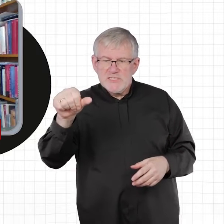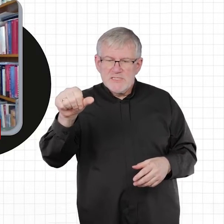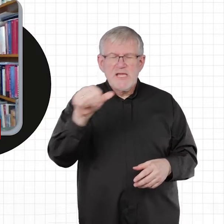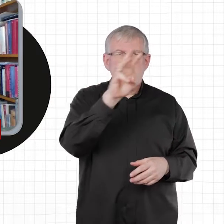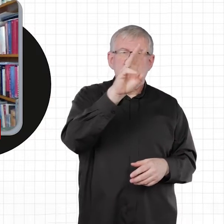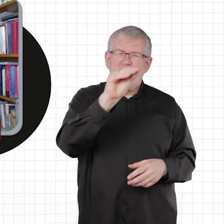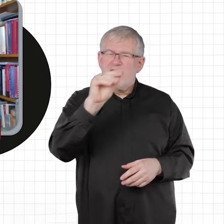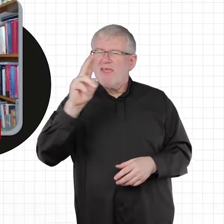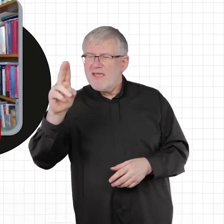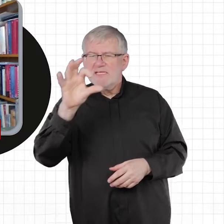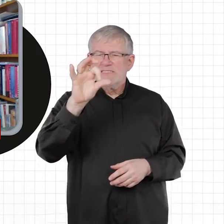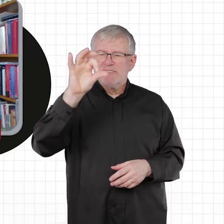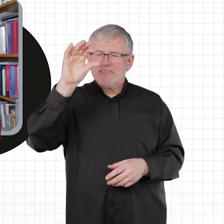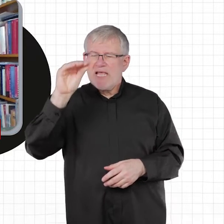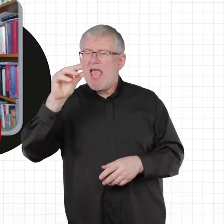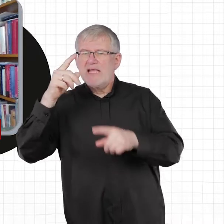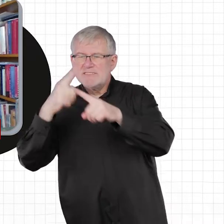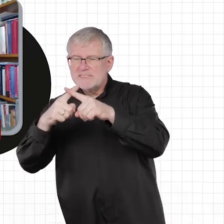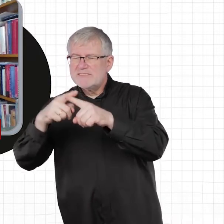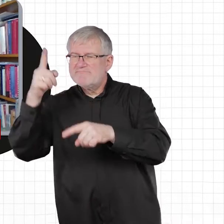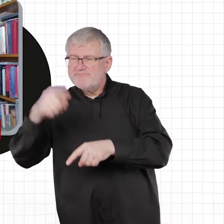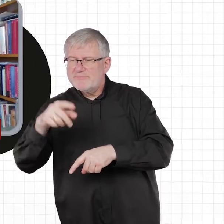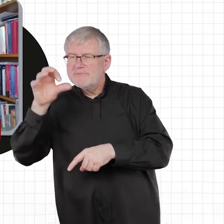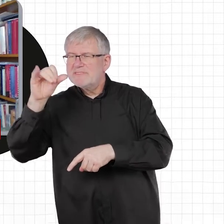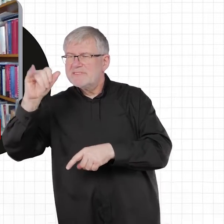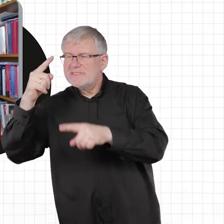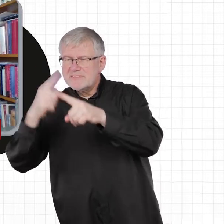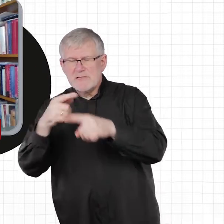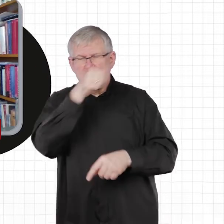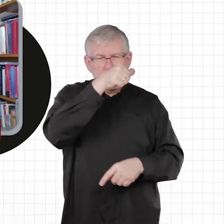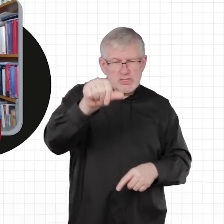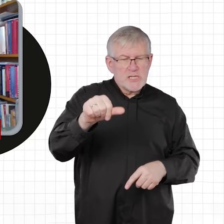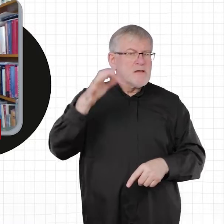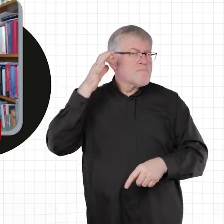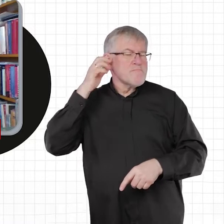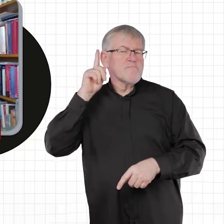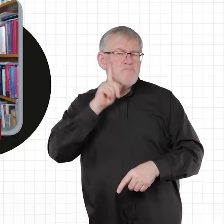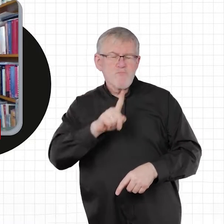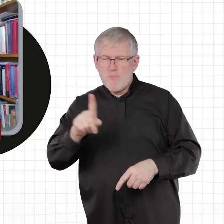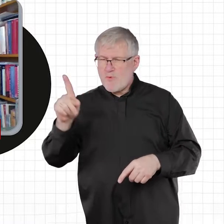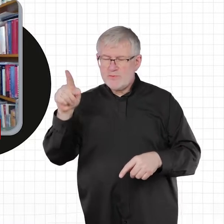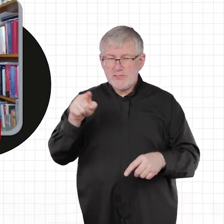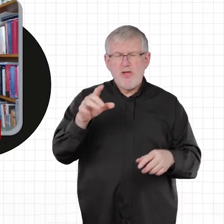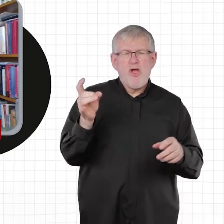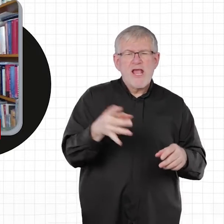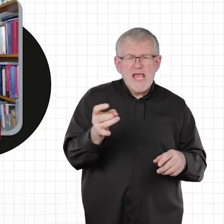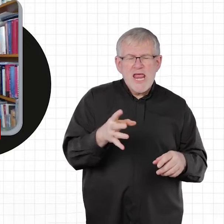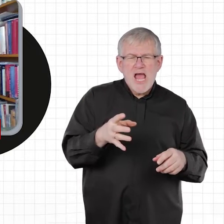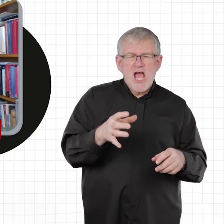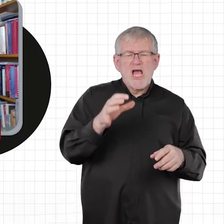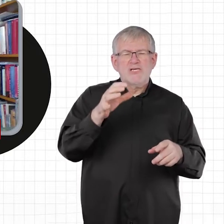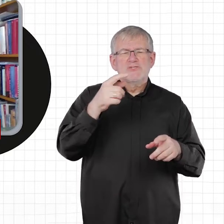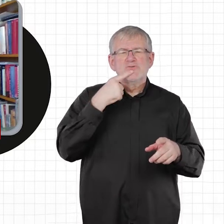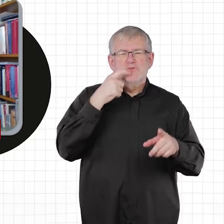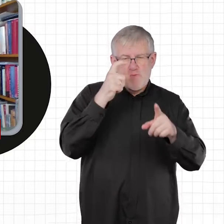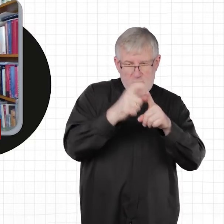am making videos, I am making posters, I give them teaching ideas, I